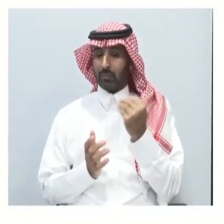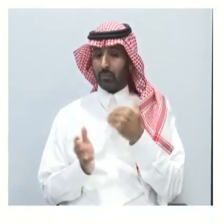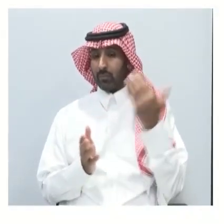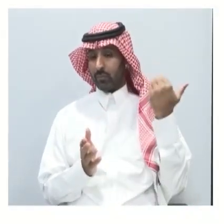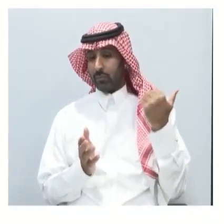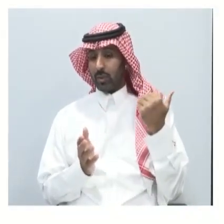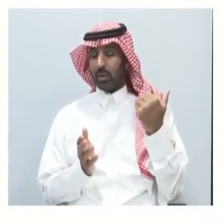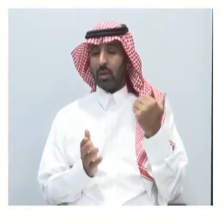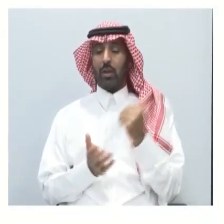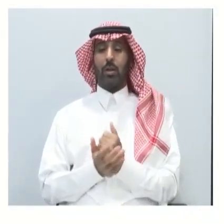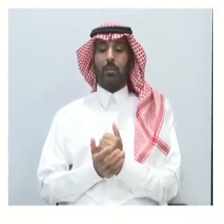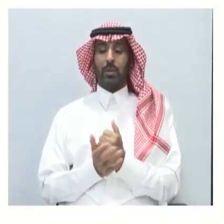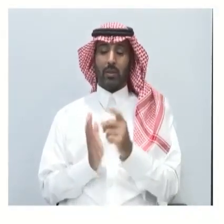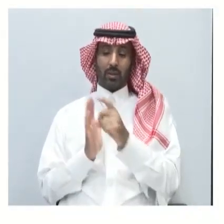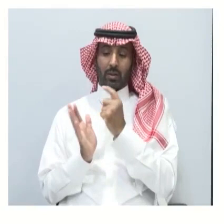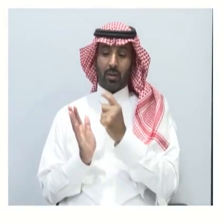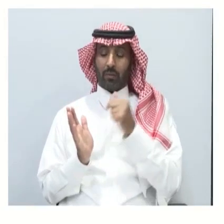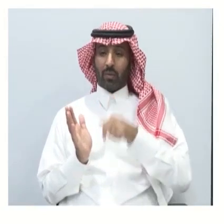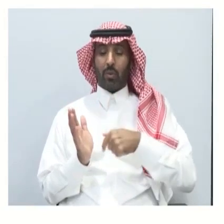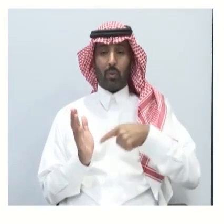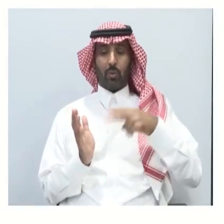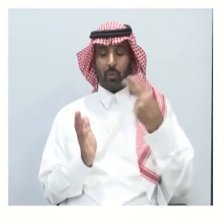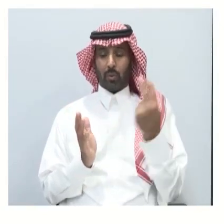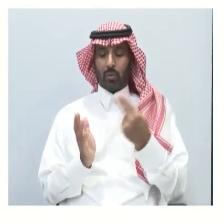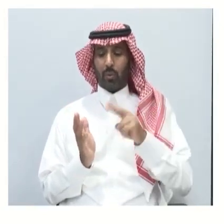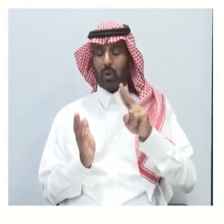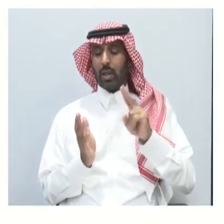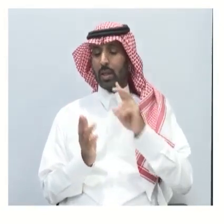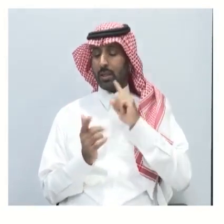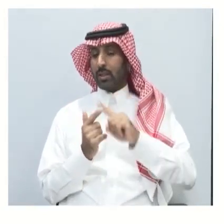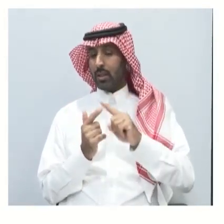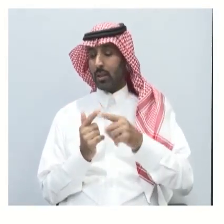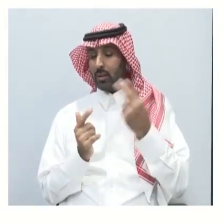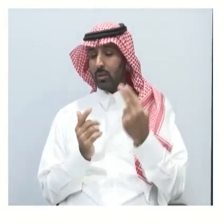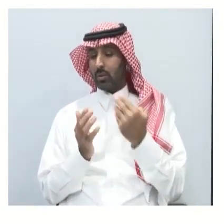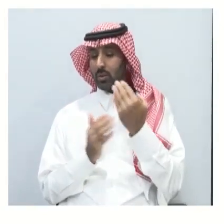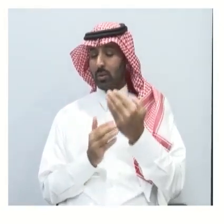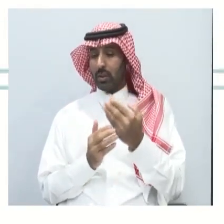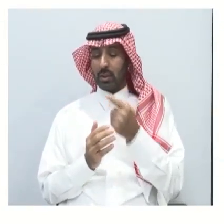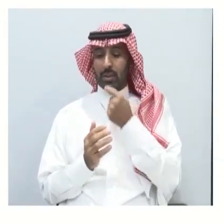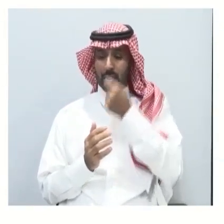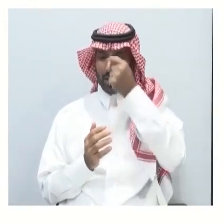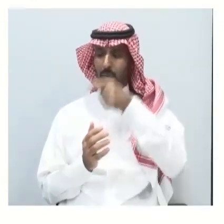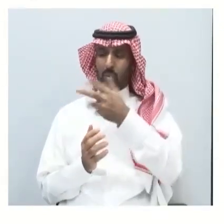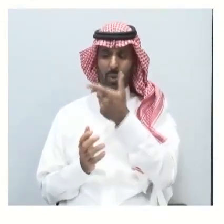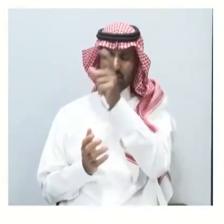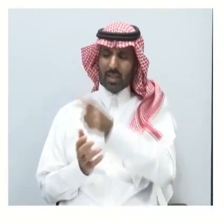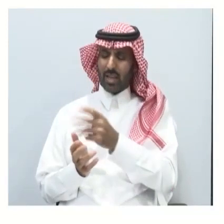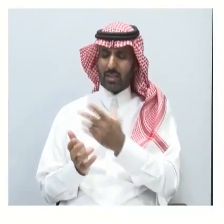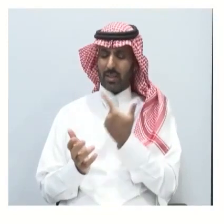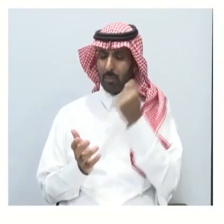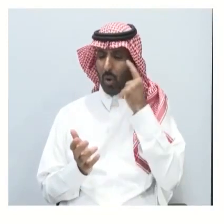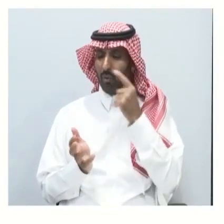back to the basic topic of the unit, which is influential people. We are going to write a descriptive essay